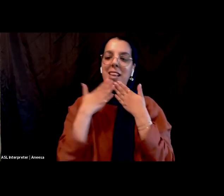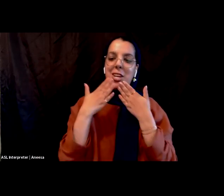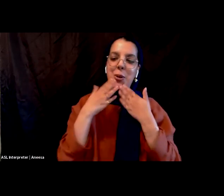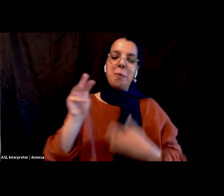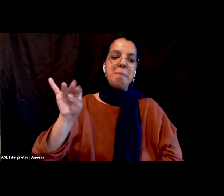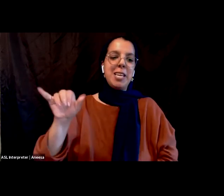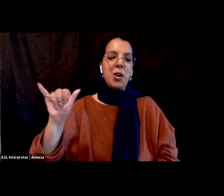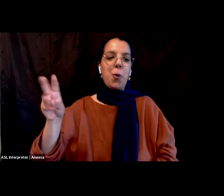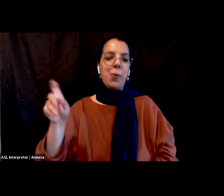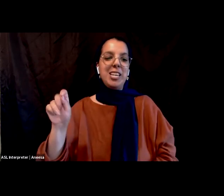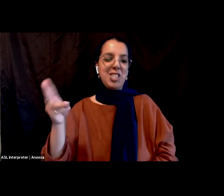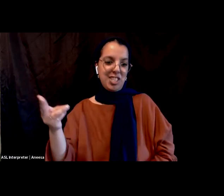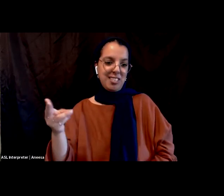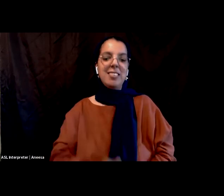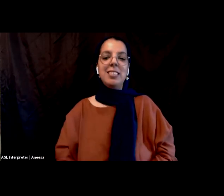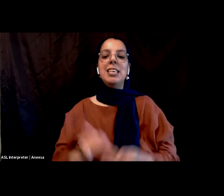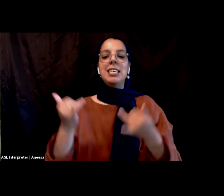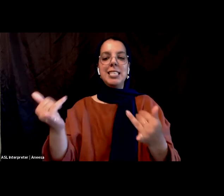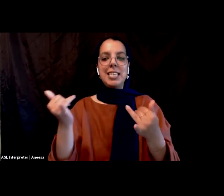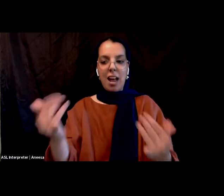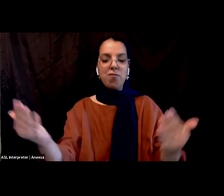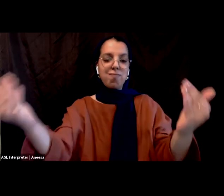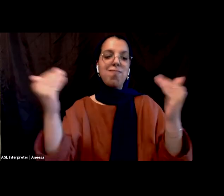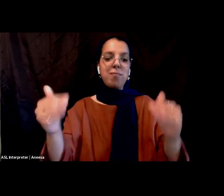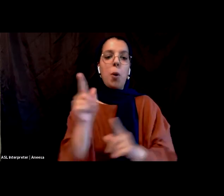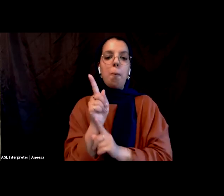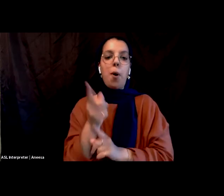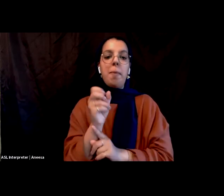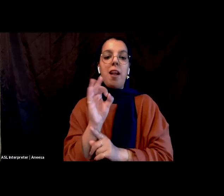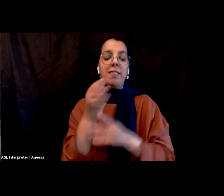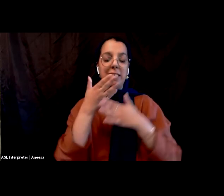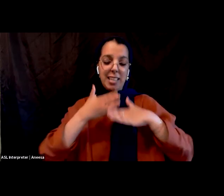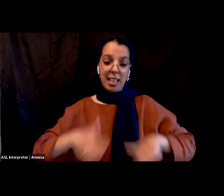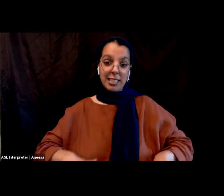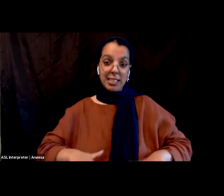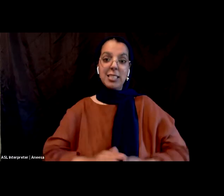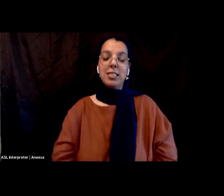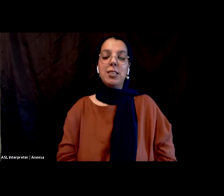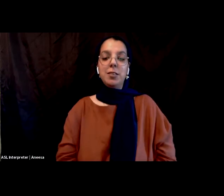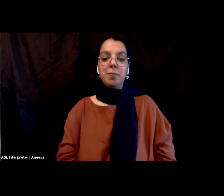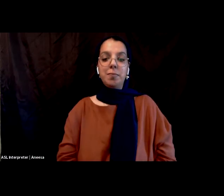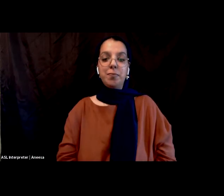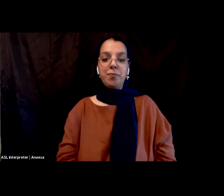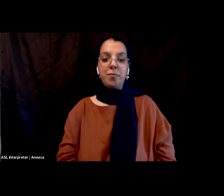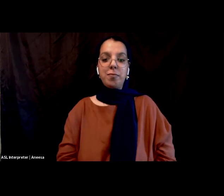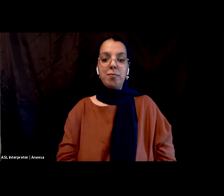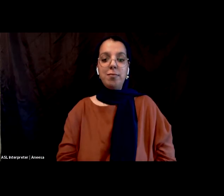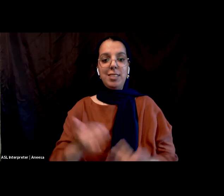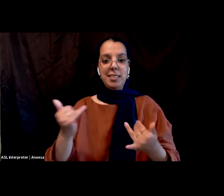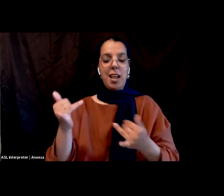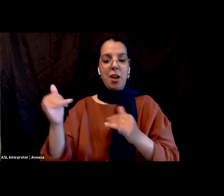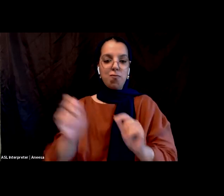we are going to be going on to a moment of silence. I'm just going to bring that up.